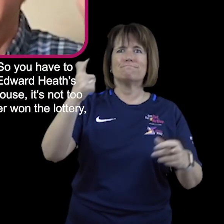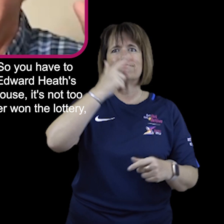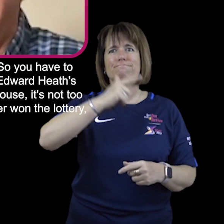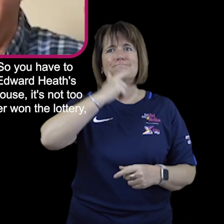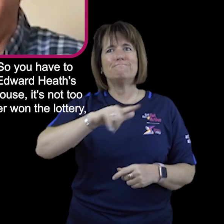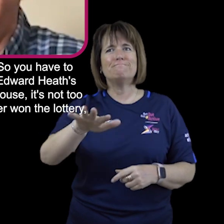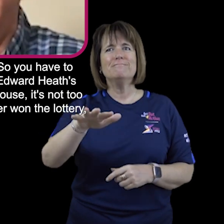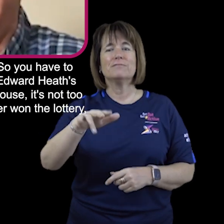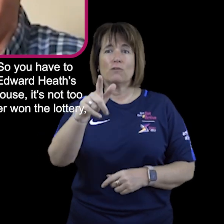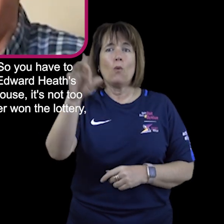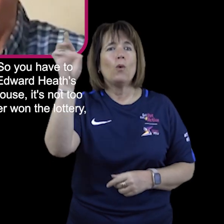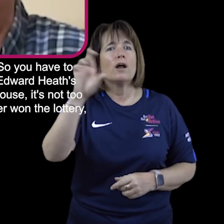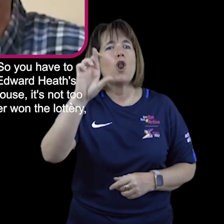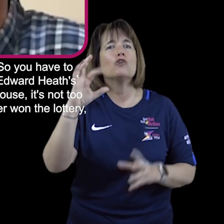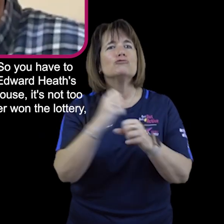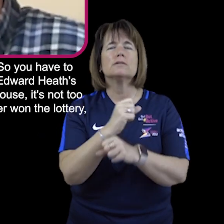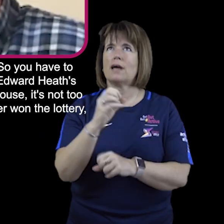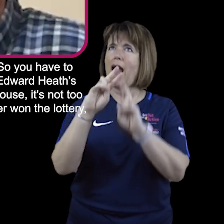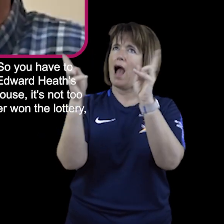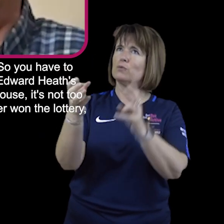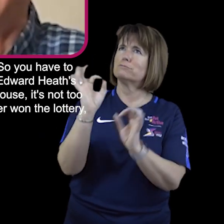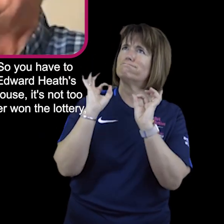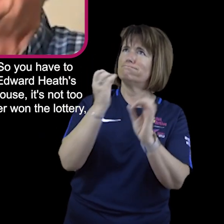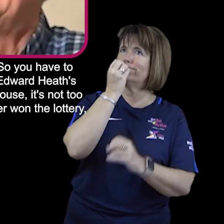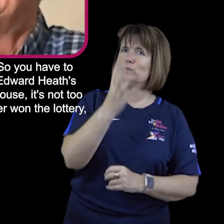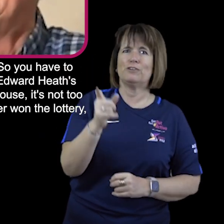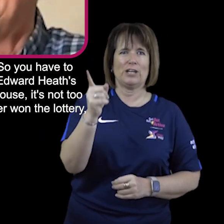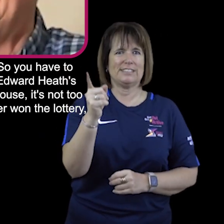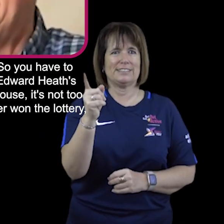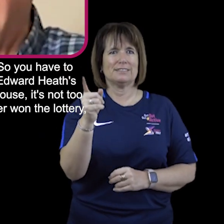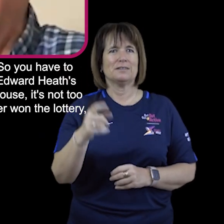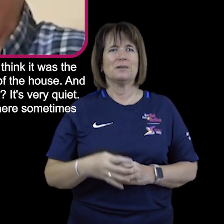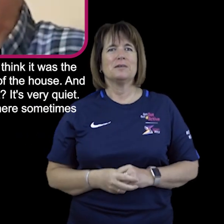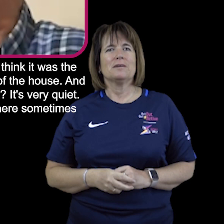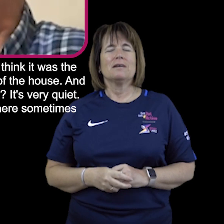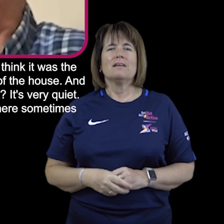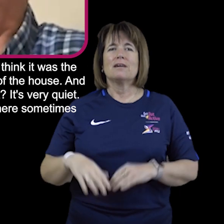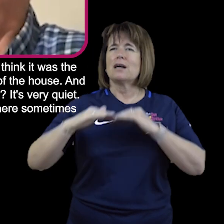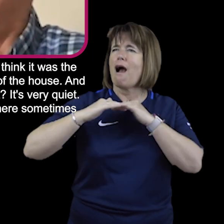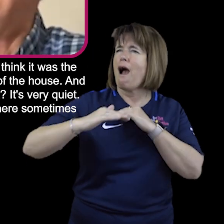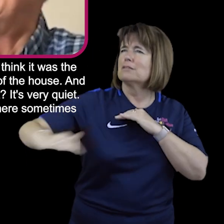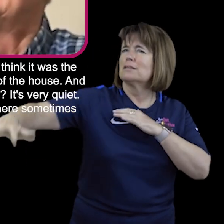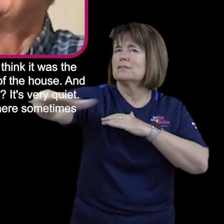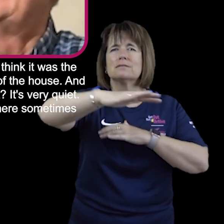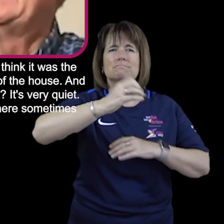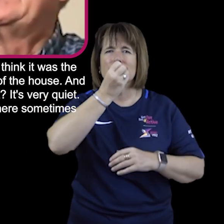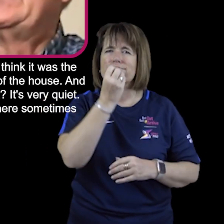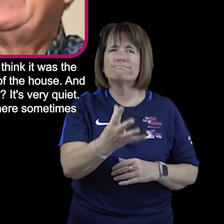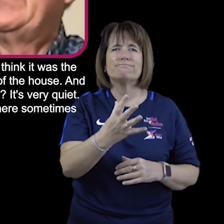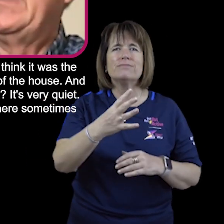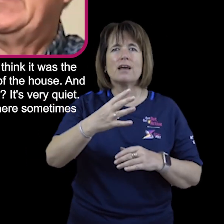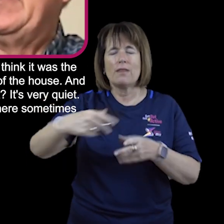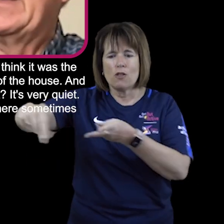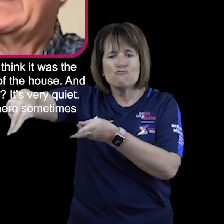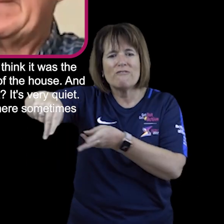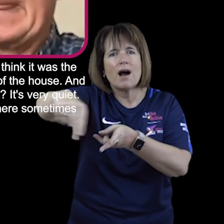visualize yourself living there, if you ever won the lottery. It's a beautiful house. And got beautiful gardens running down to the